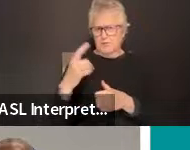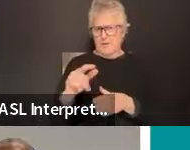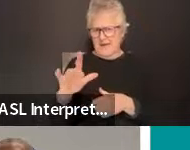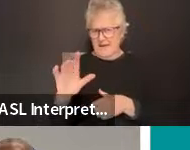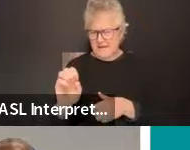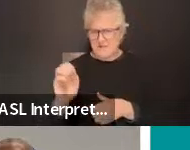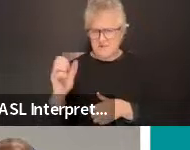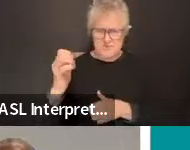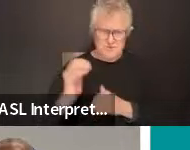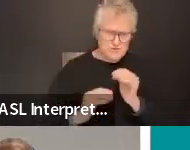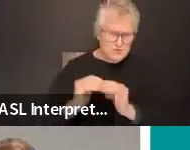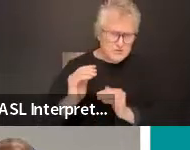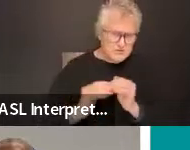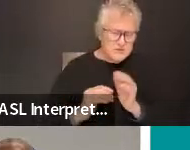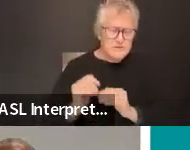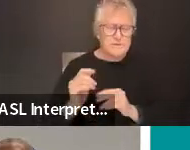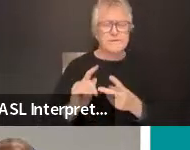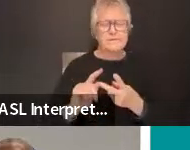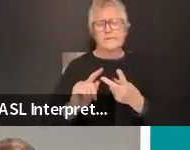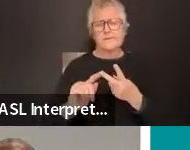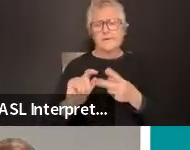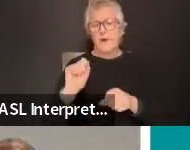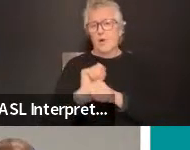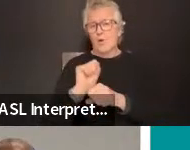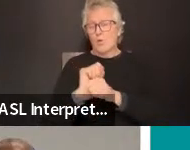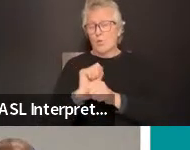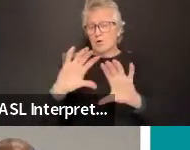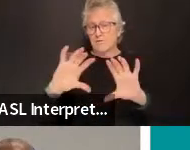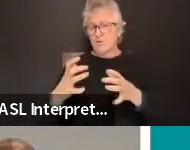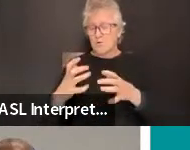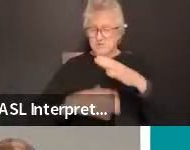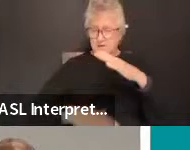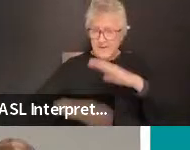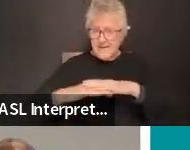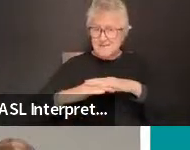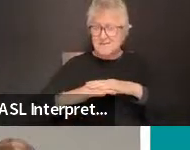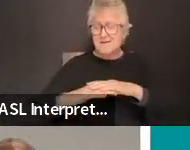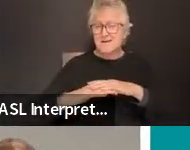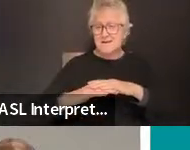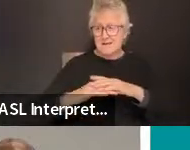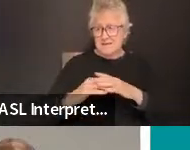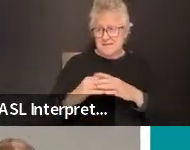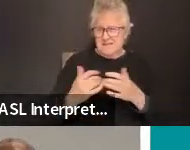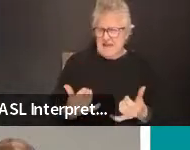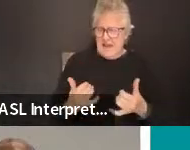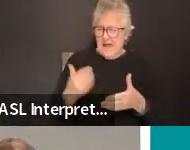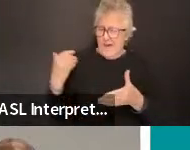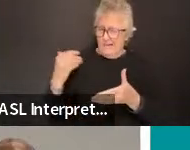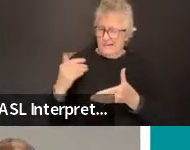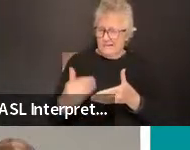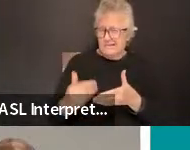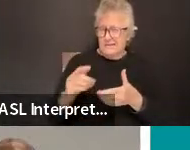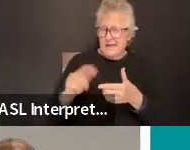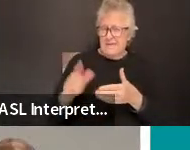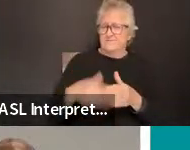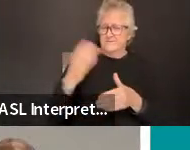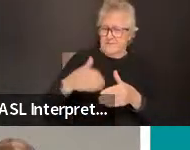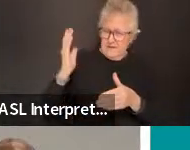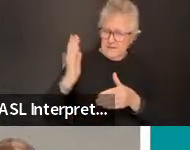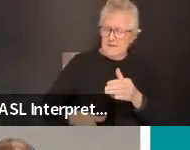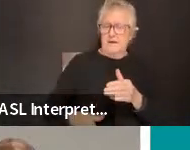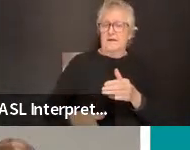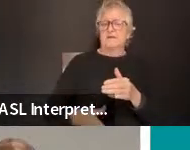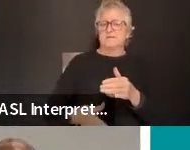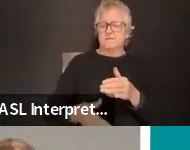on workforce capacity that's just getting finalized, and our approach to DBE contracting. There